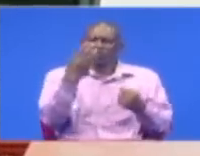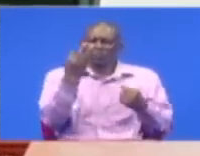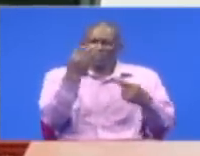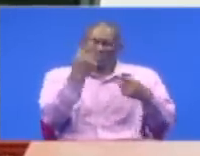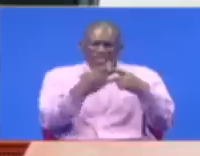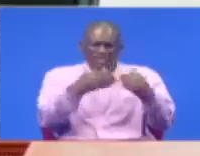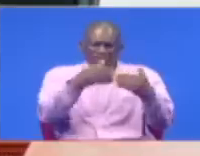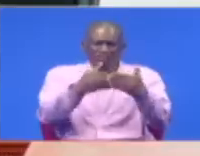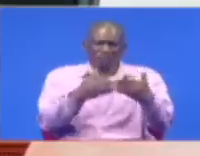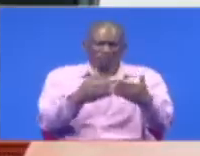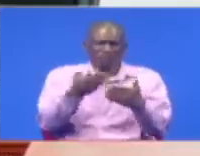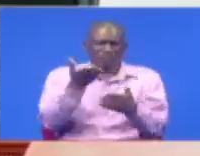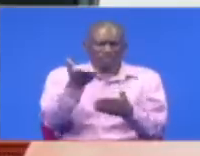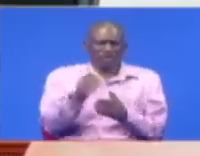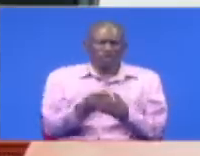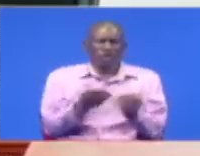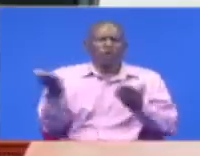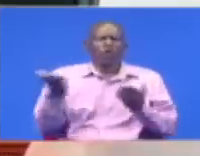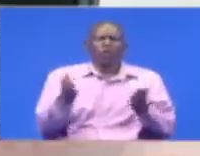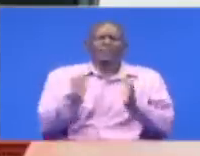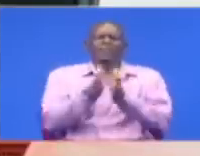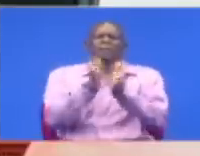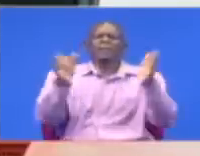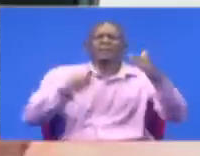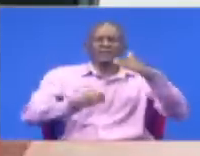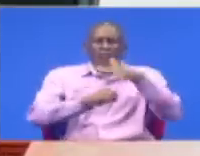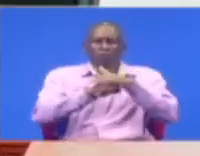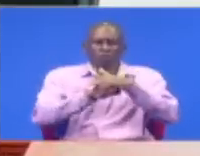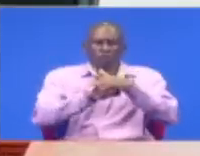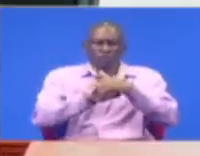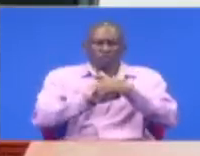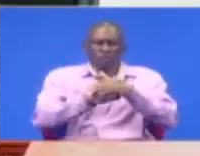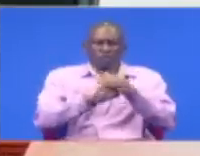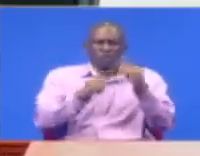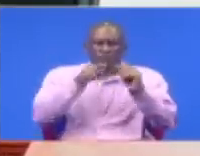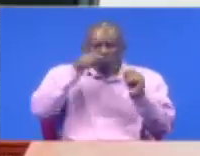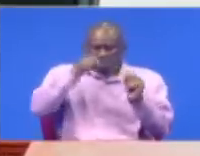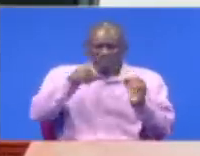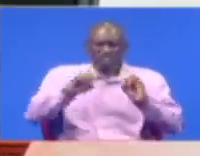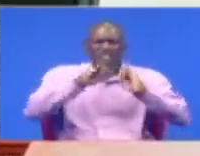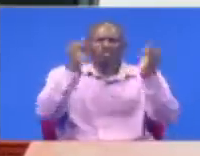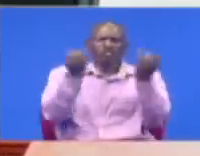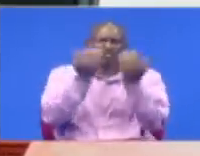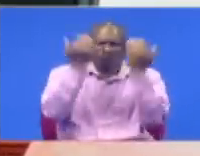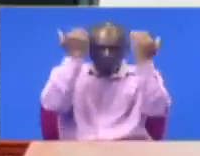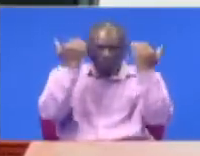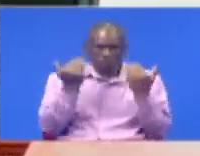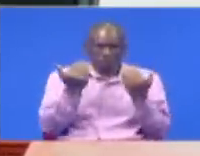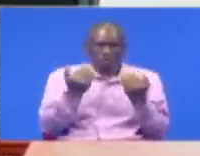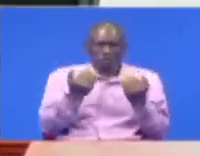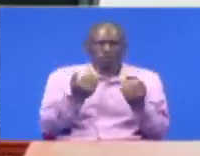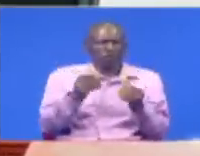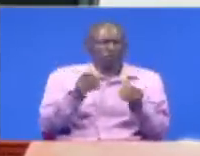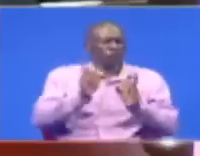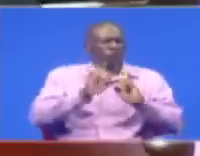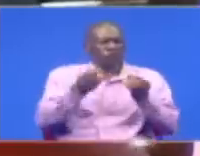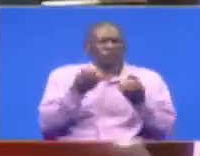prior thereto, where the public support to this institution was at its lowest